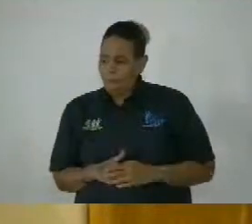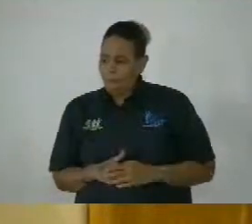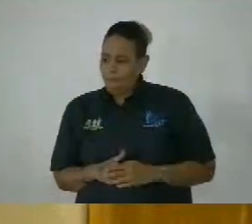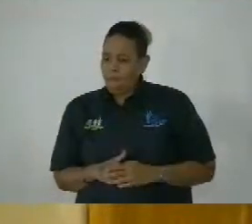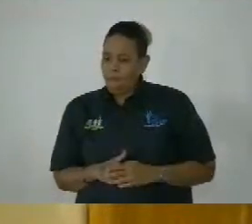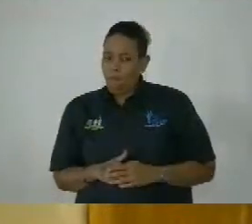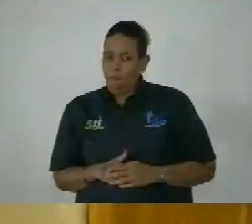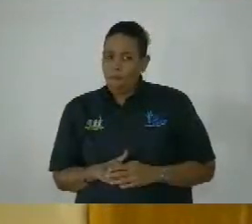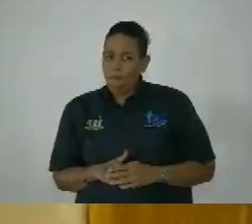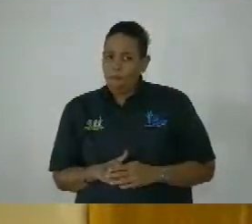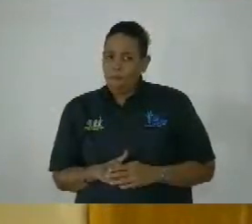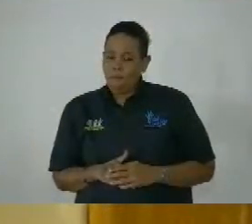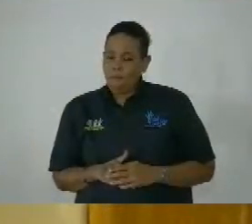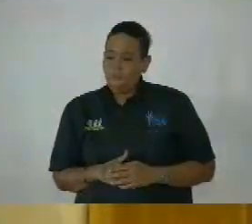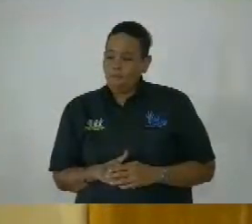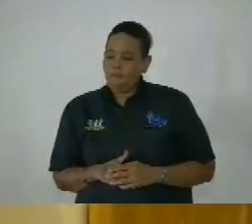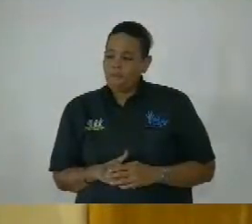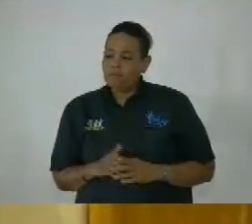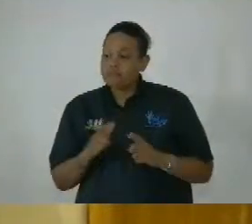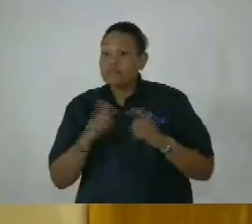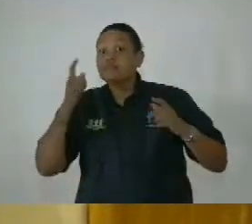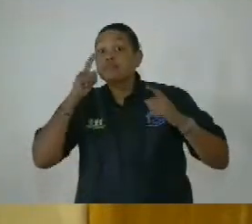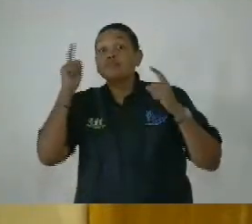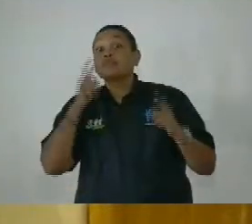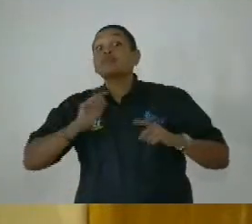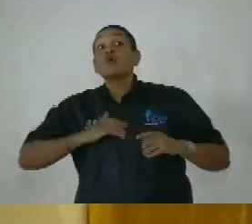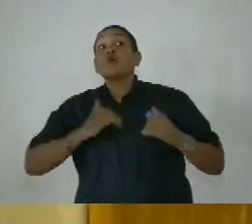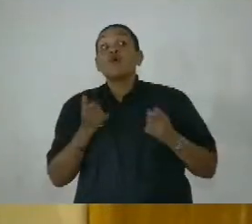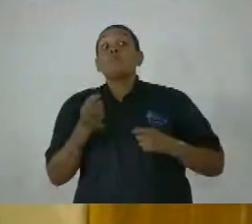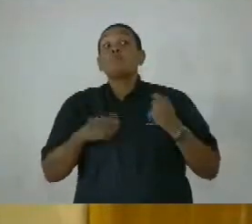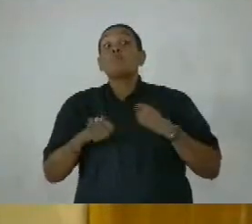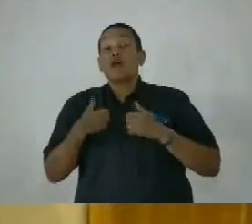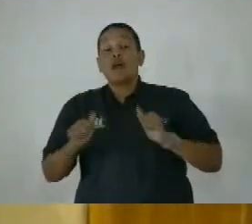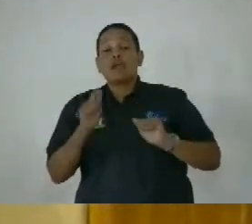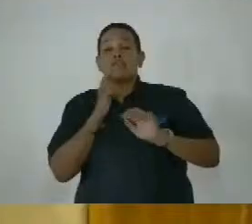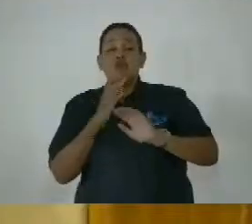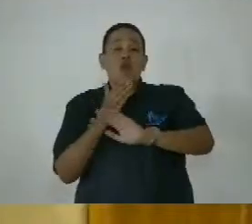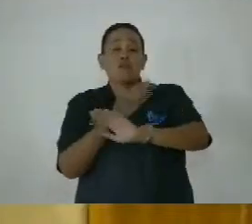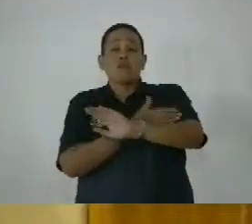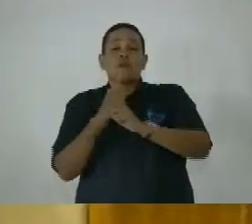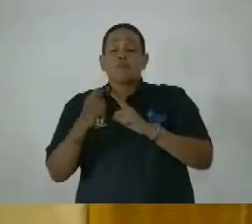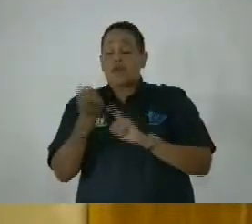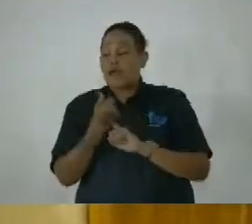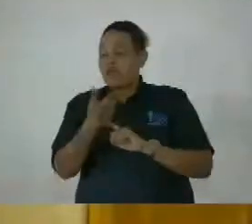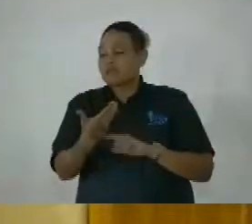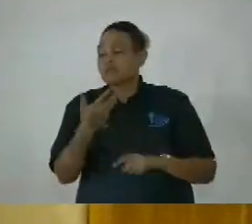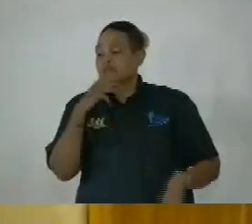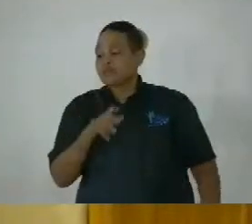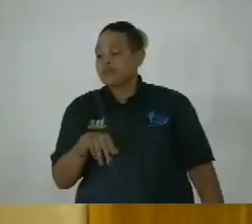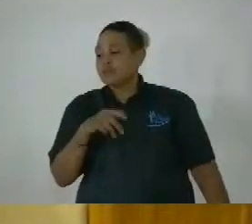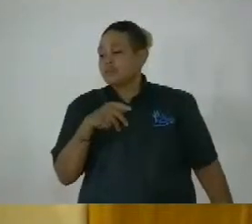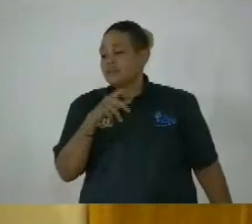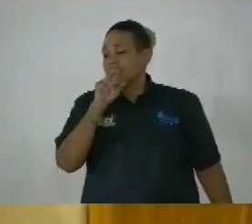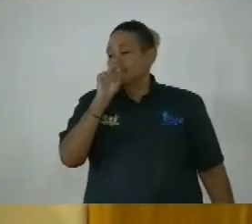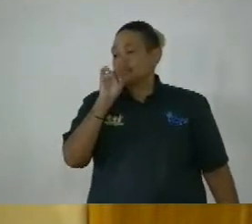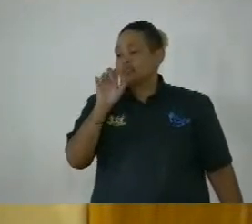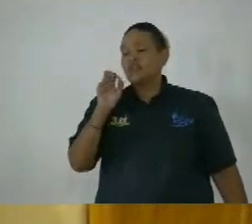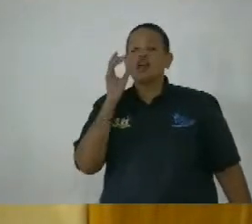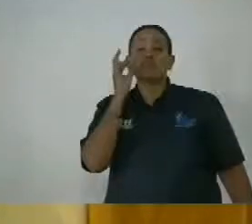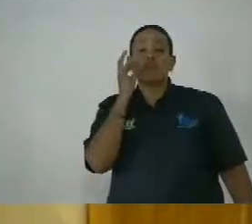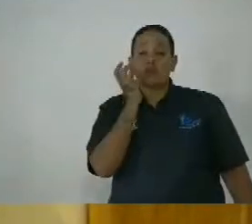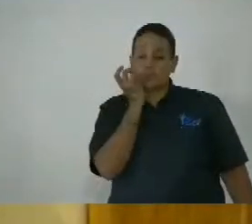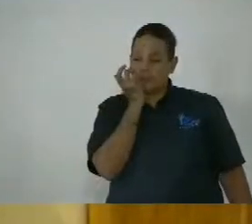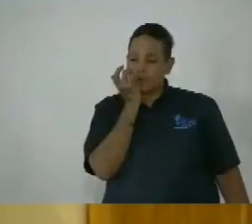A major milestone is our modernization effort has been the upgrade and expansion of P25 digital radio communication